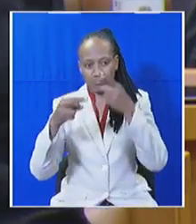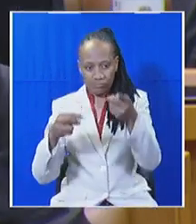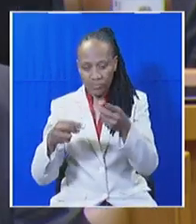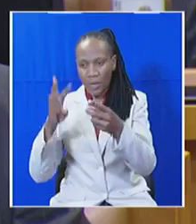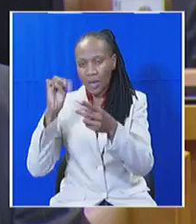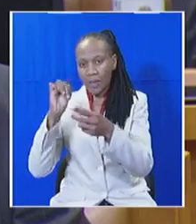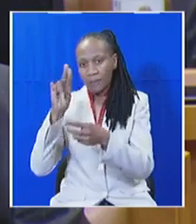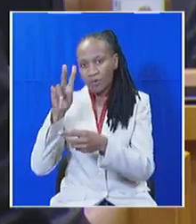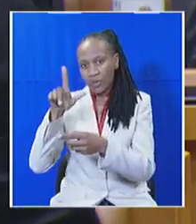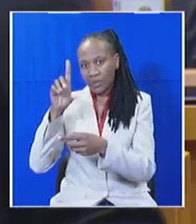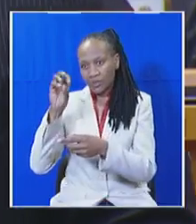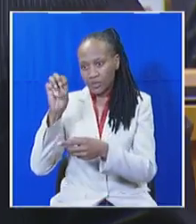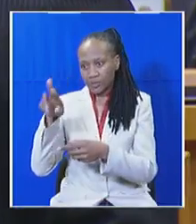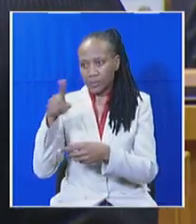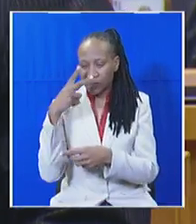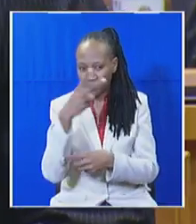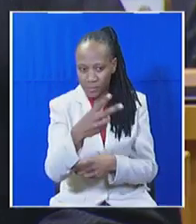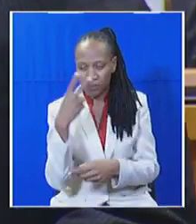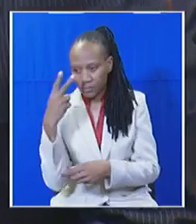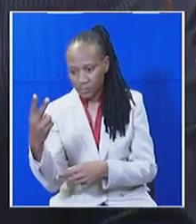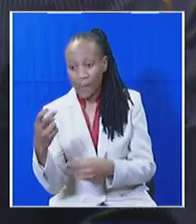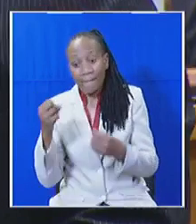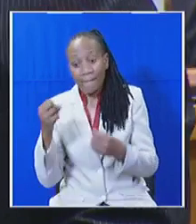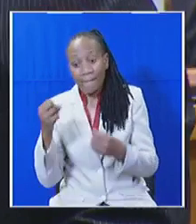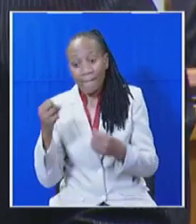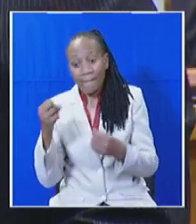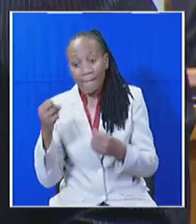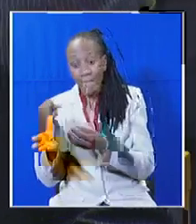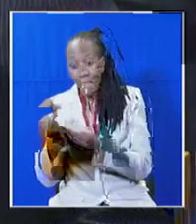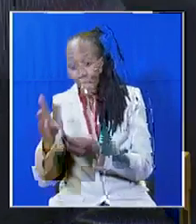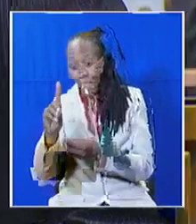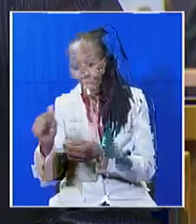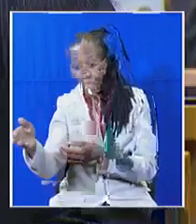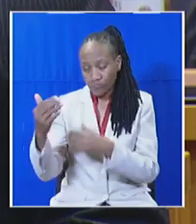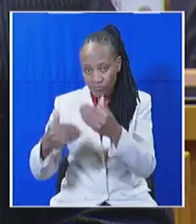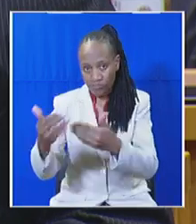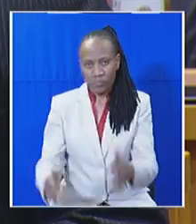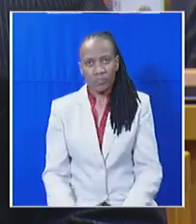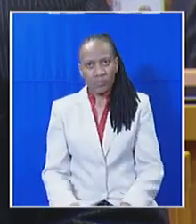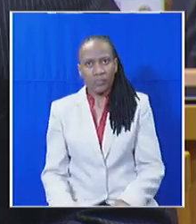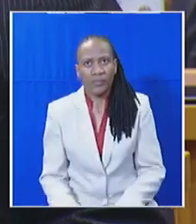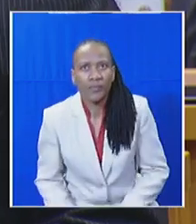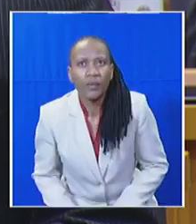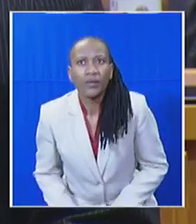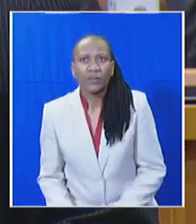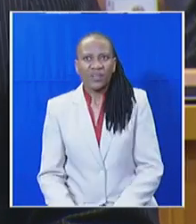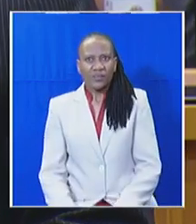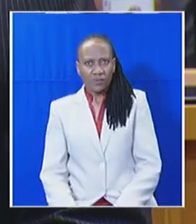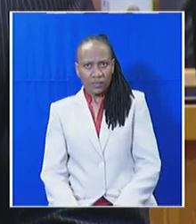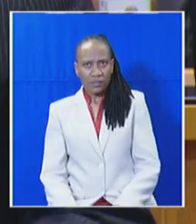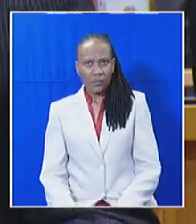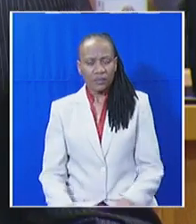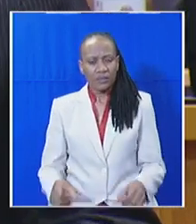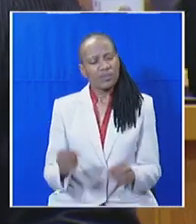to proceed. Thank you very much, Madam Speaker. Madam Speaker, it's the Democratic Alliance first raised the issue of Nkandla, and we're fighting this very